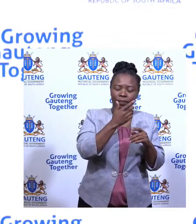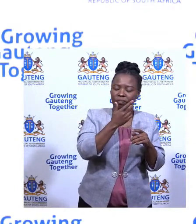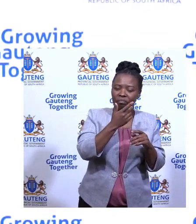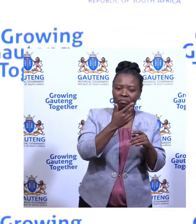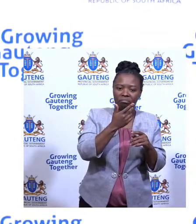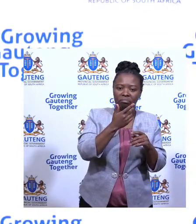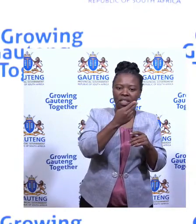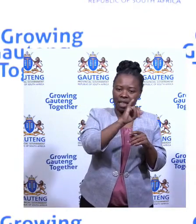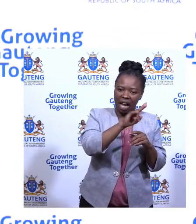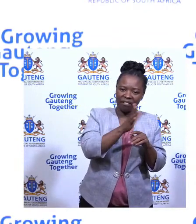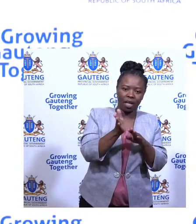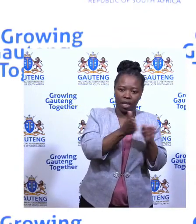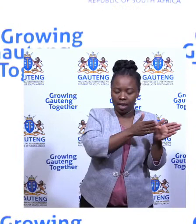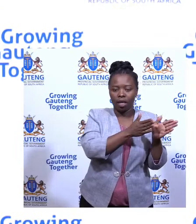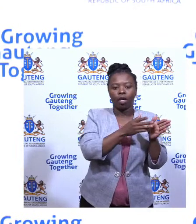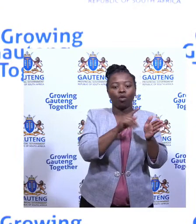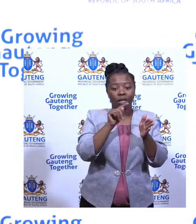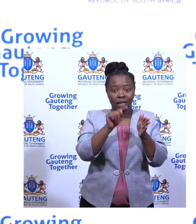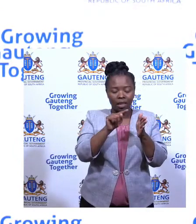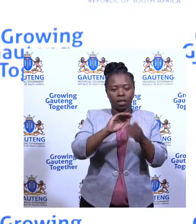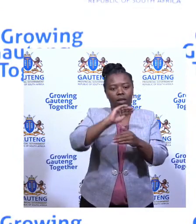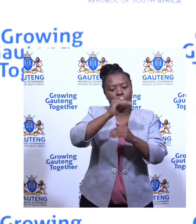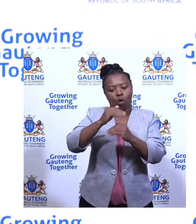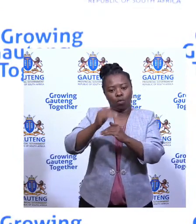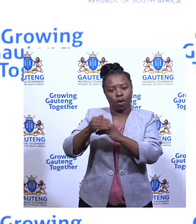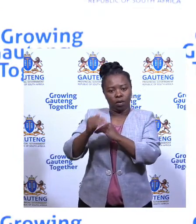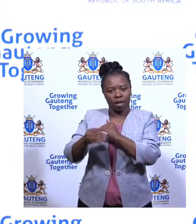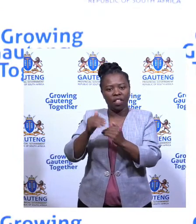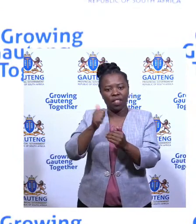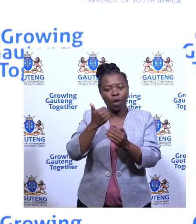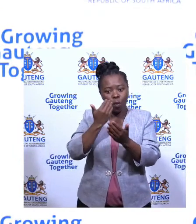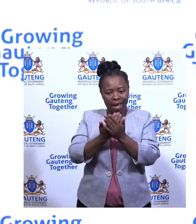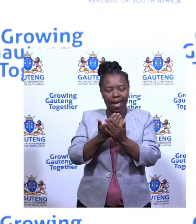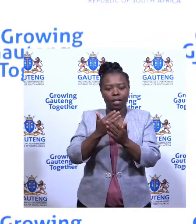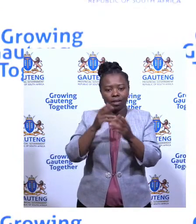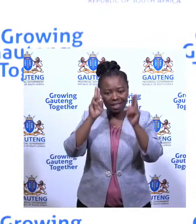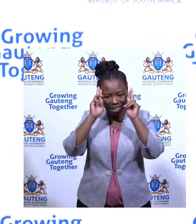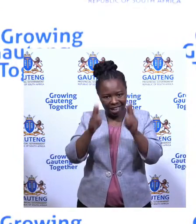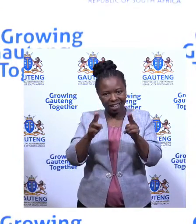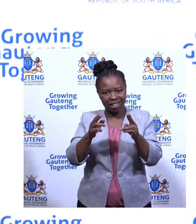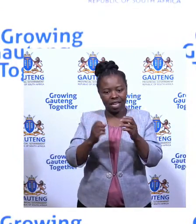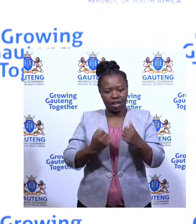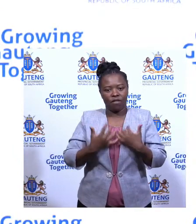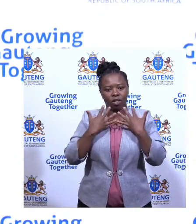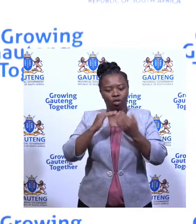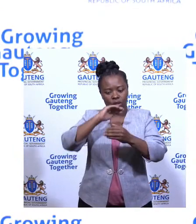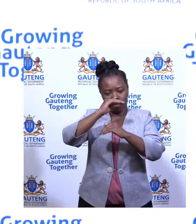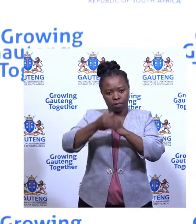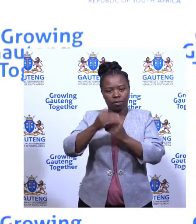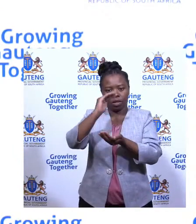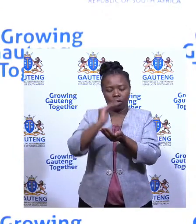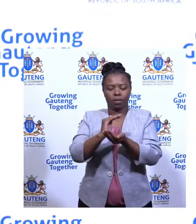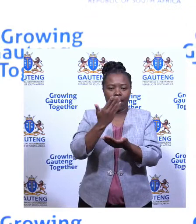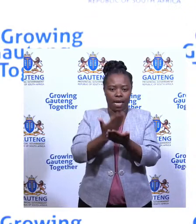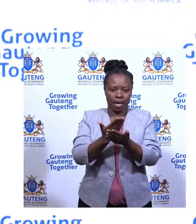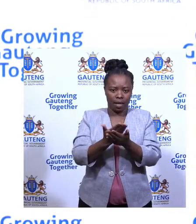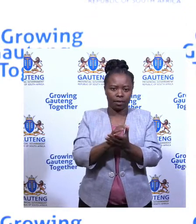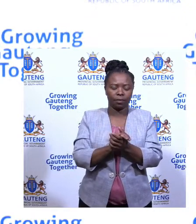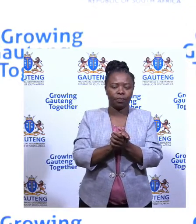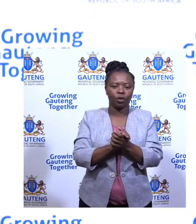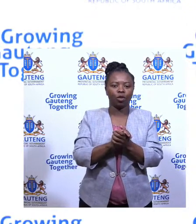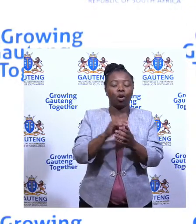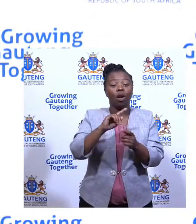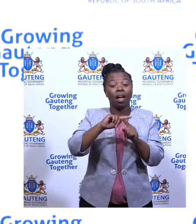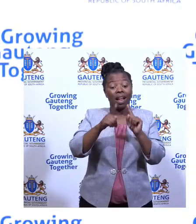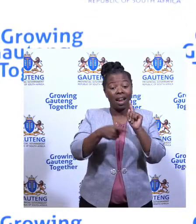so you can actually achieve a lot in terms of reducing mortality and infection. The last thing, the fourth point